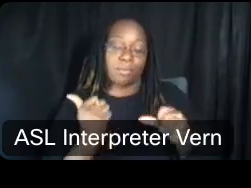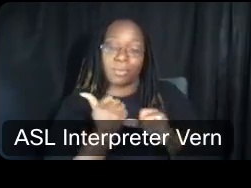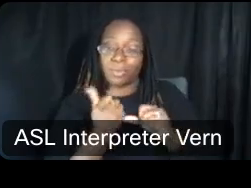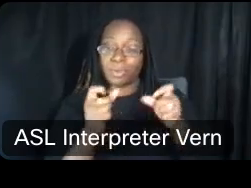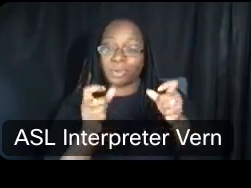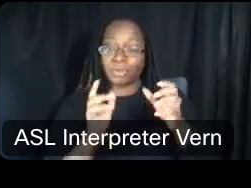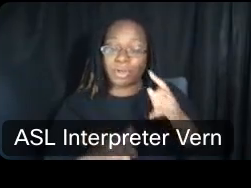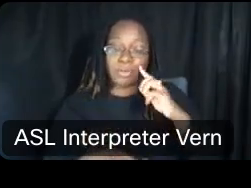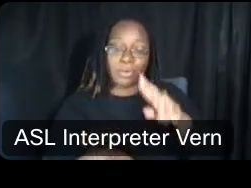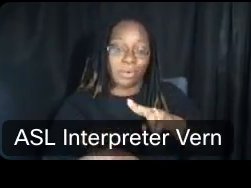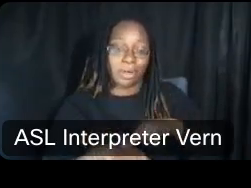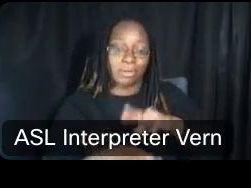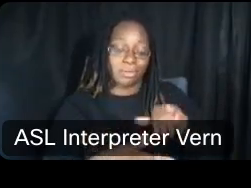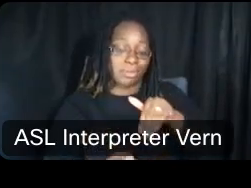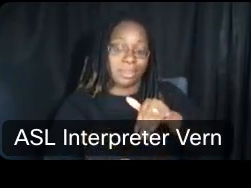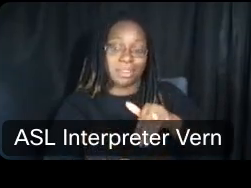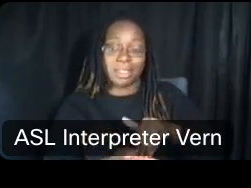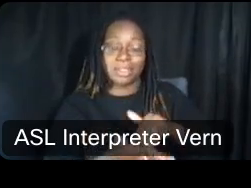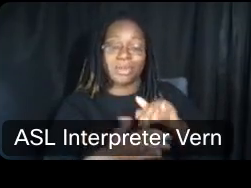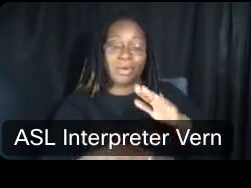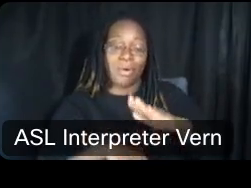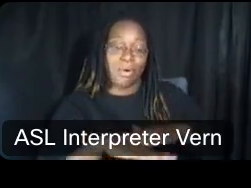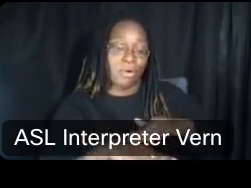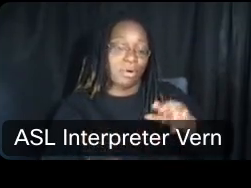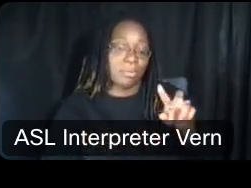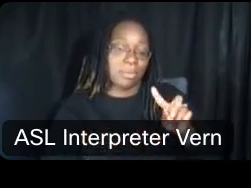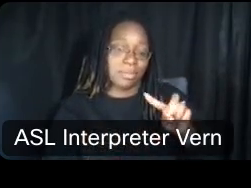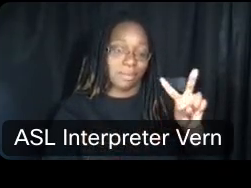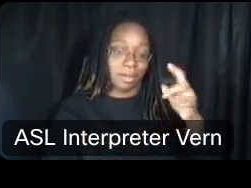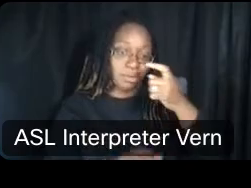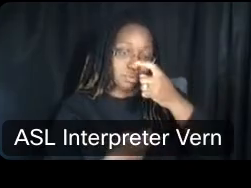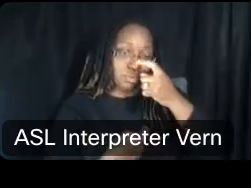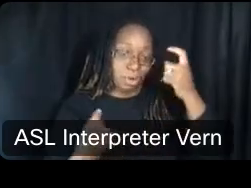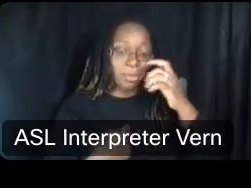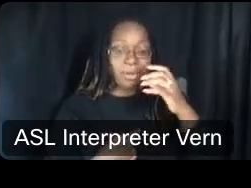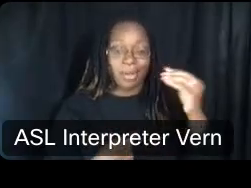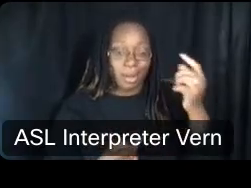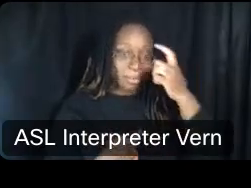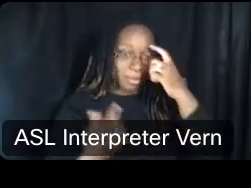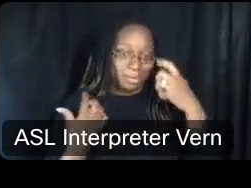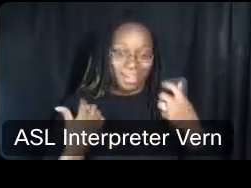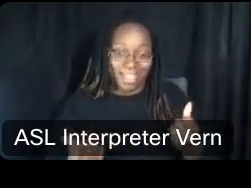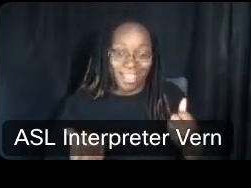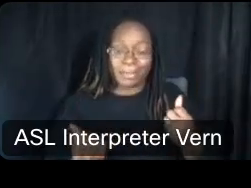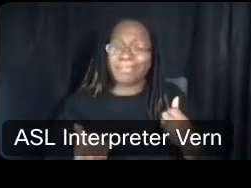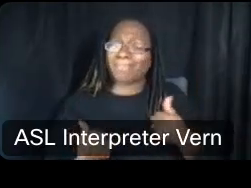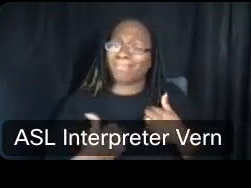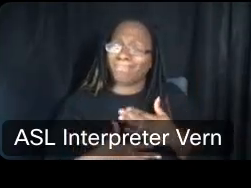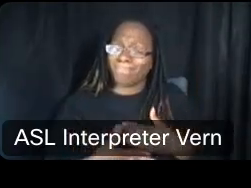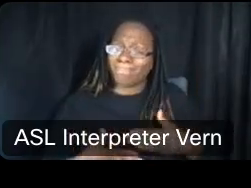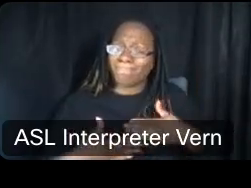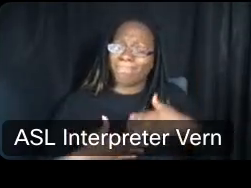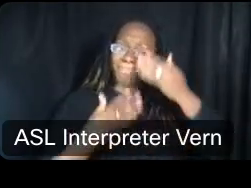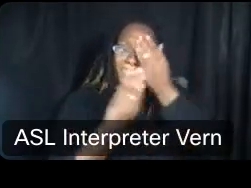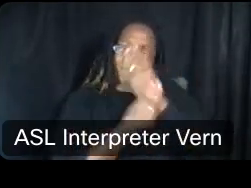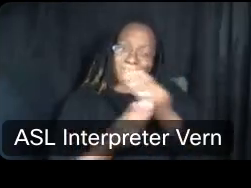my pleasure to provide and offer the information that we have today for our session in honor of